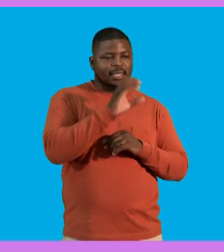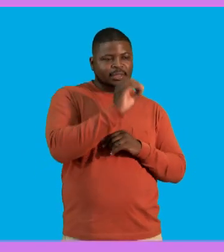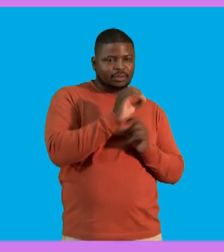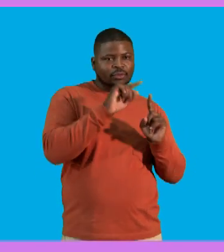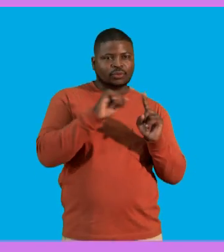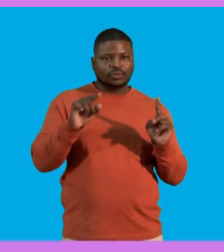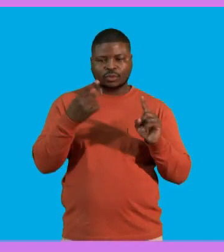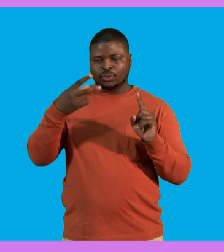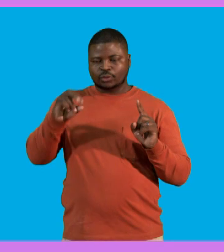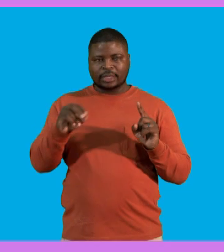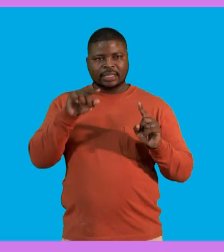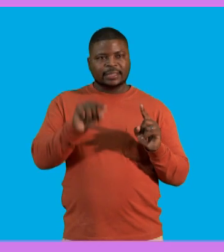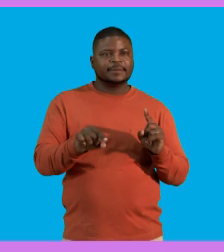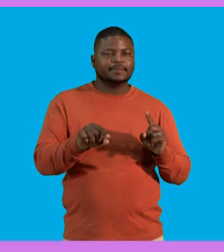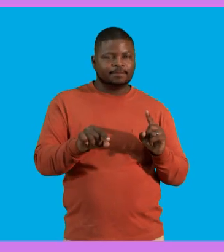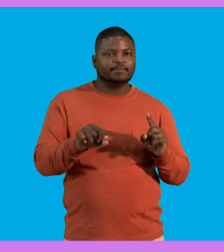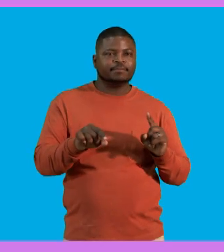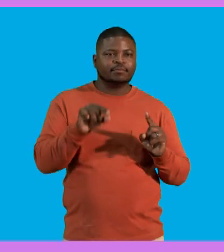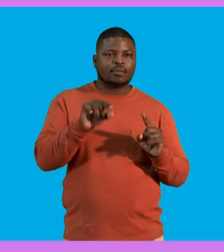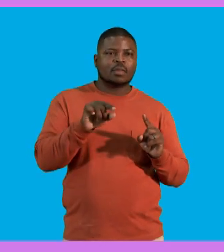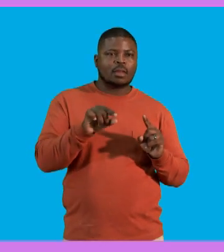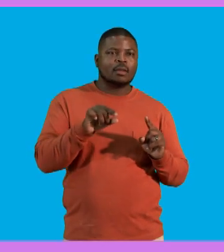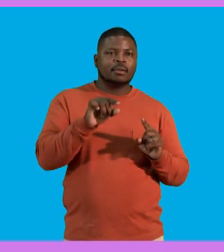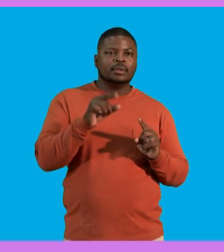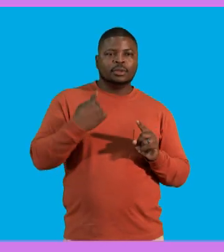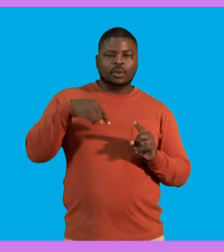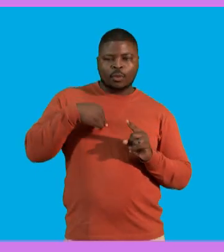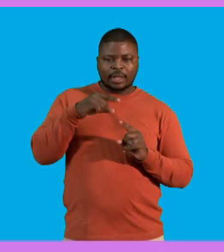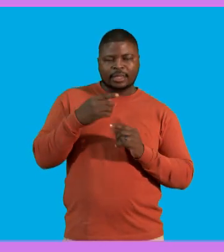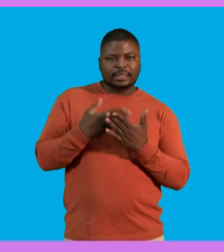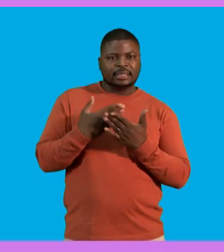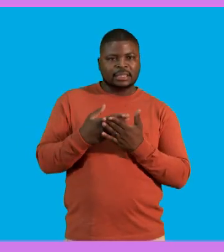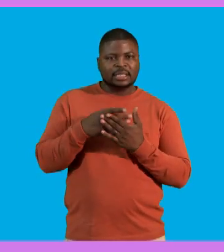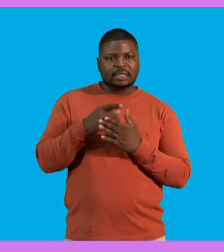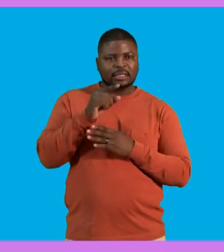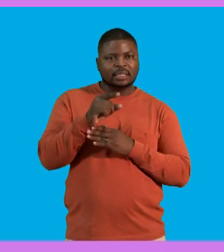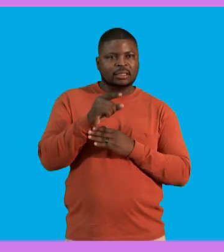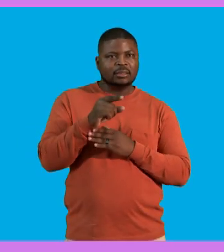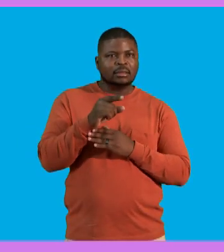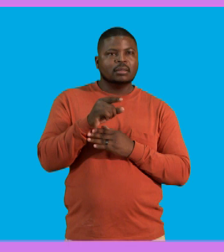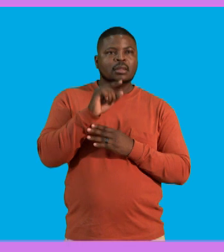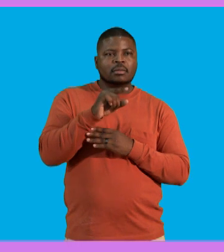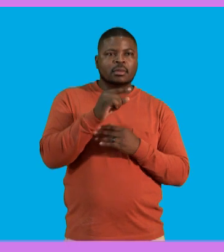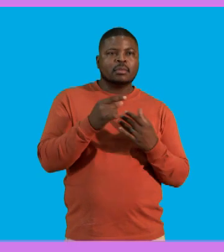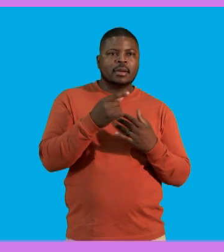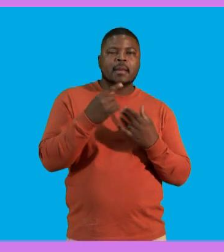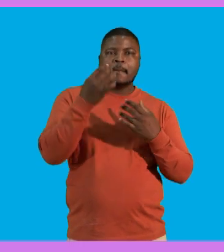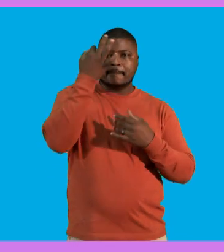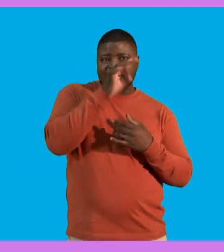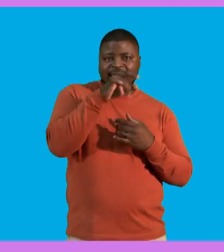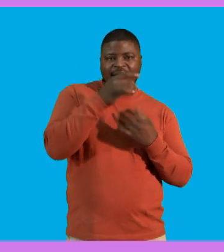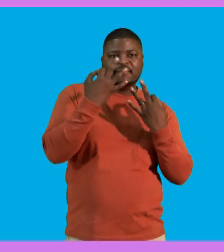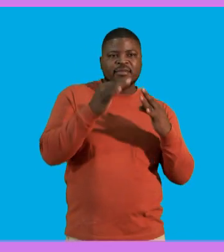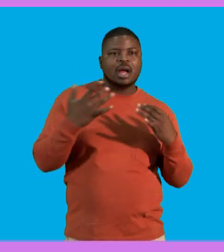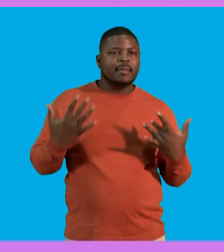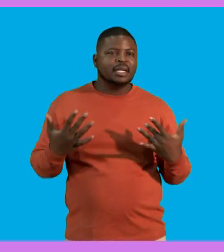and 20, so it is halfway through, then we can estimate that the number of minutes that are free are 10